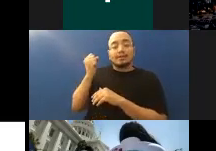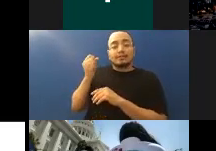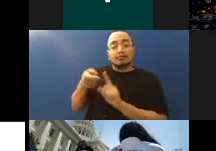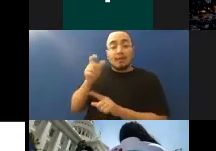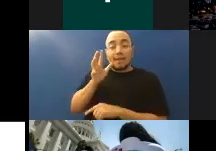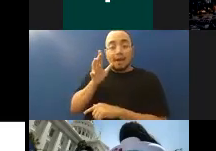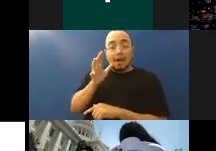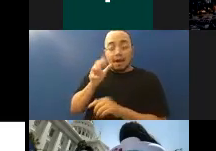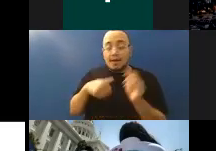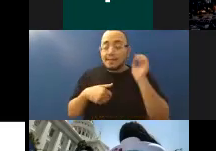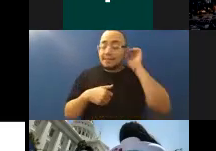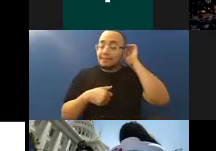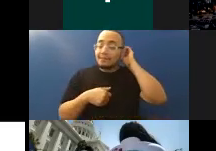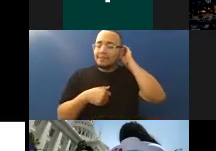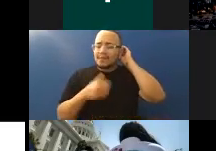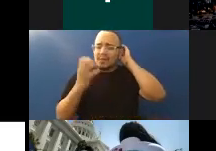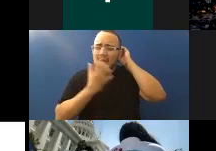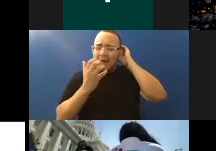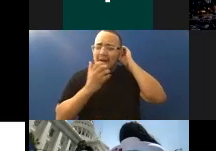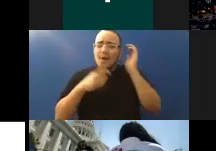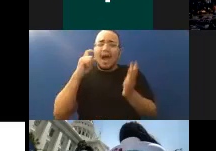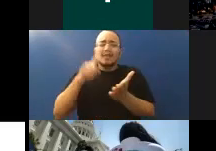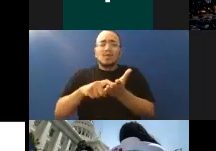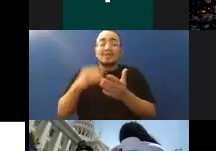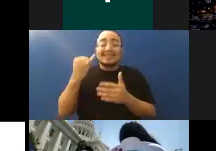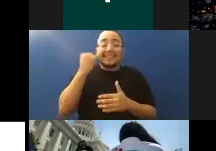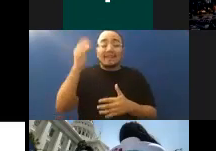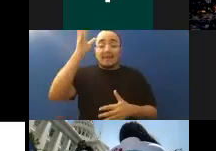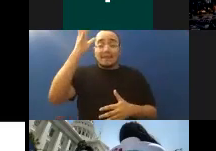women are judged on their partner's actions. So my dad's action